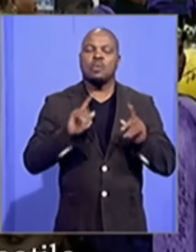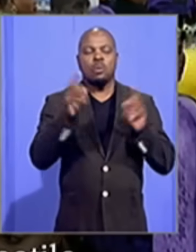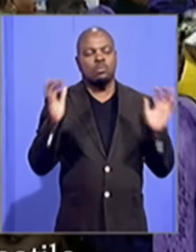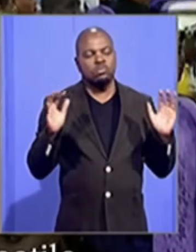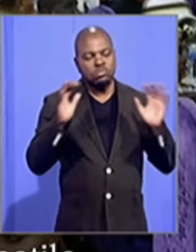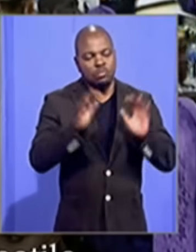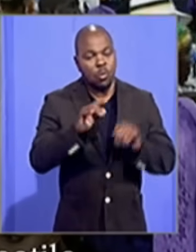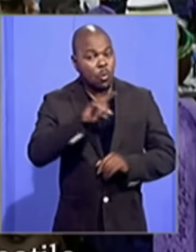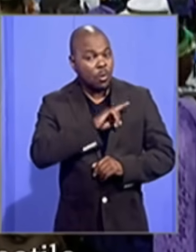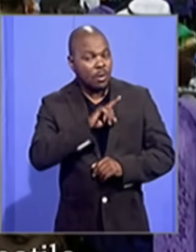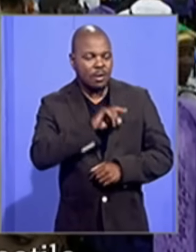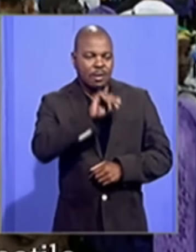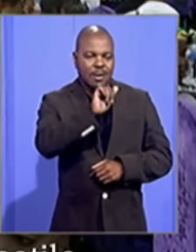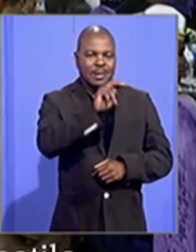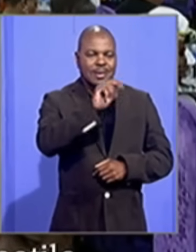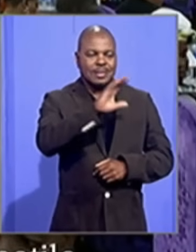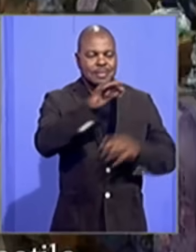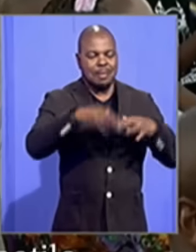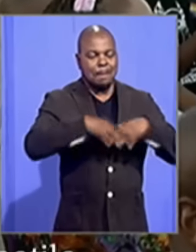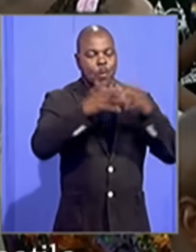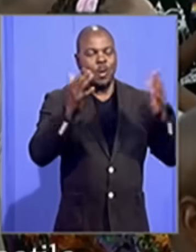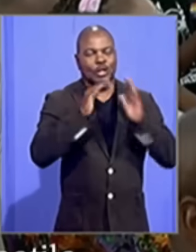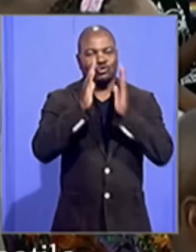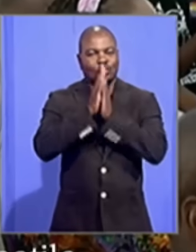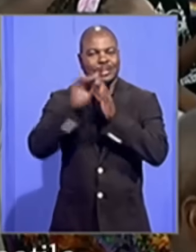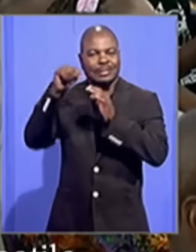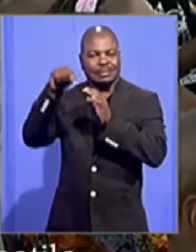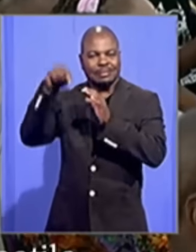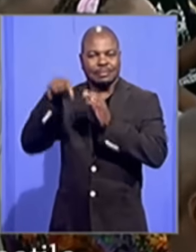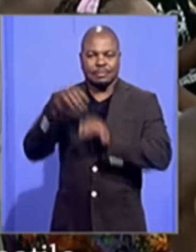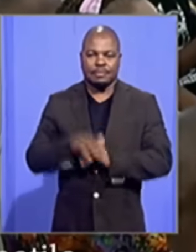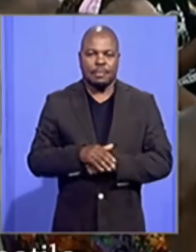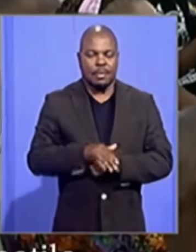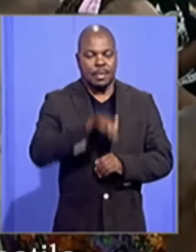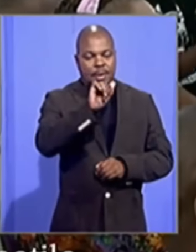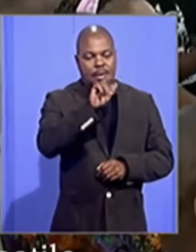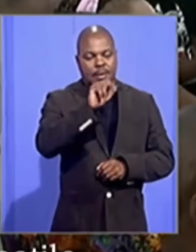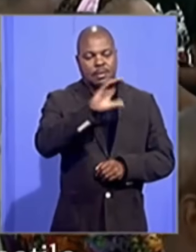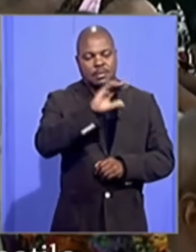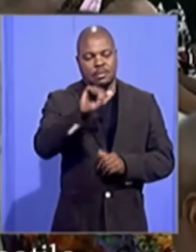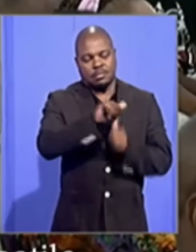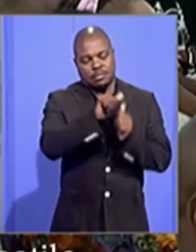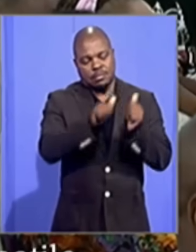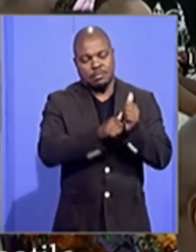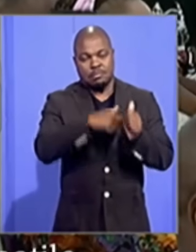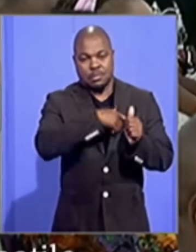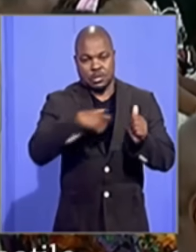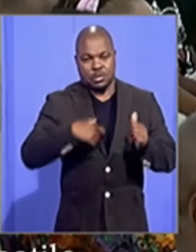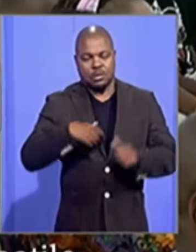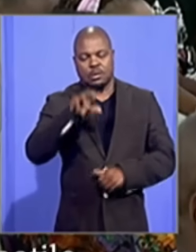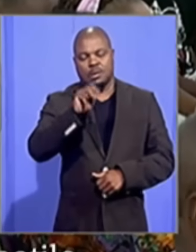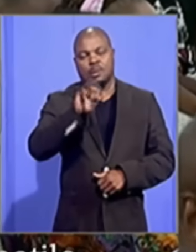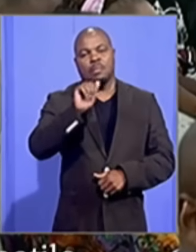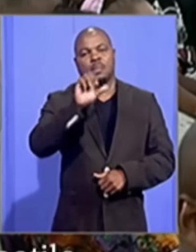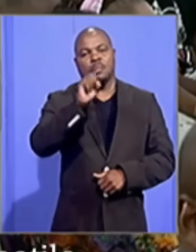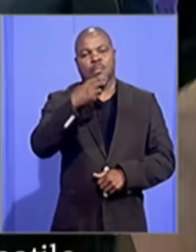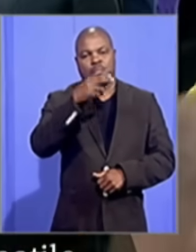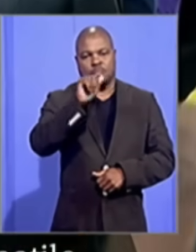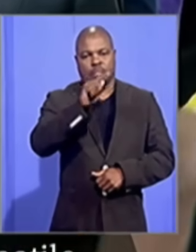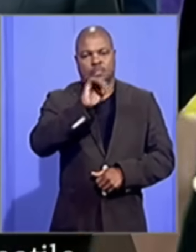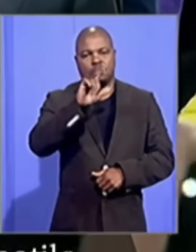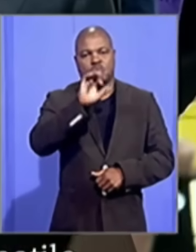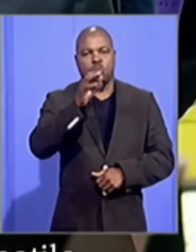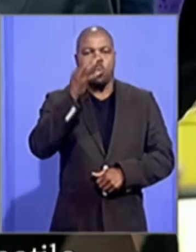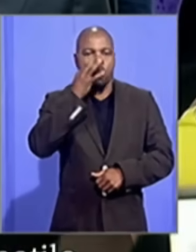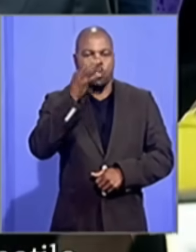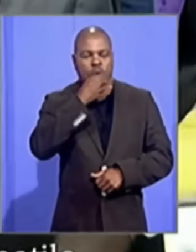fa ANC e tlhamilwe mo kerekeng. Motlatsa moporesente wa ANC Paul Mashatile a re go na le manaba mo lekokong le le